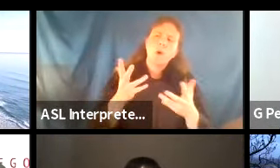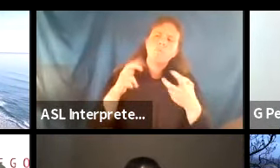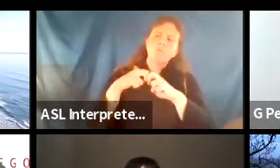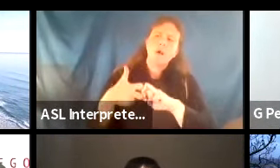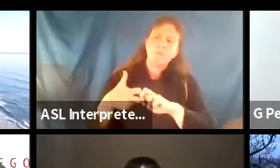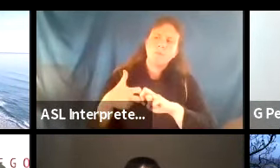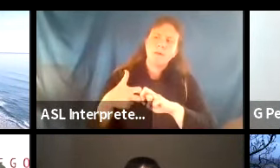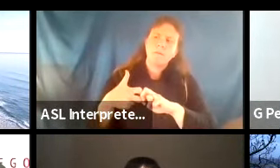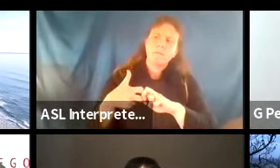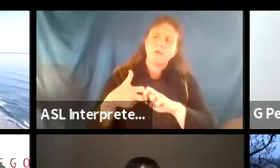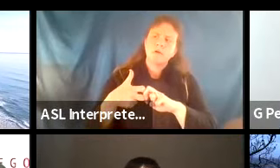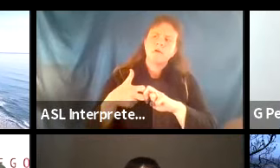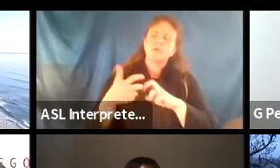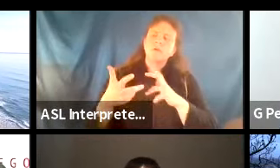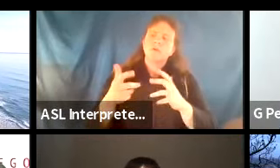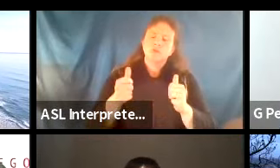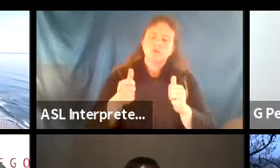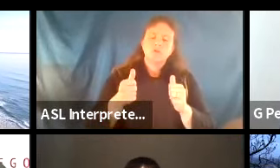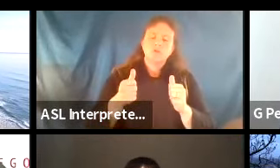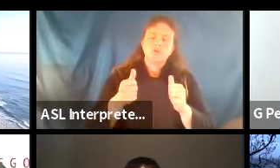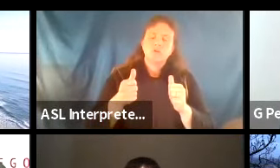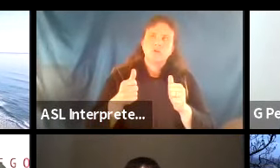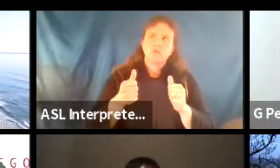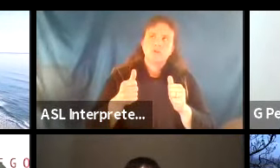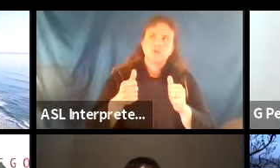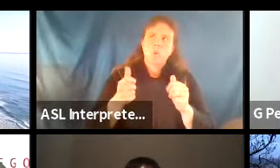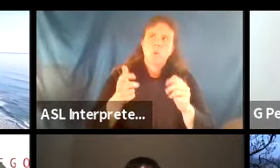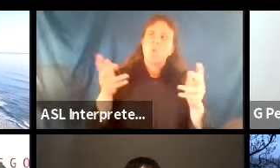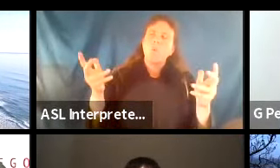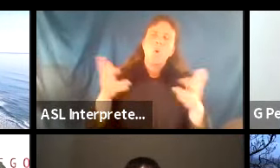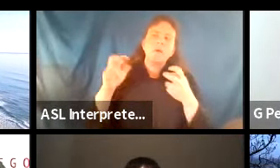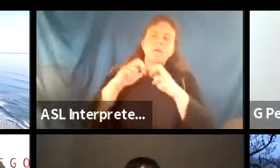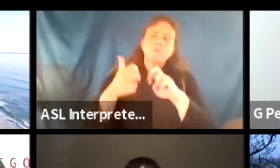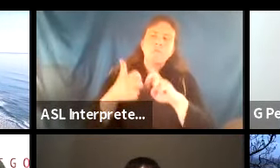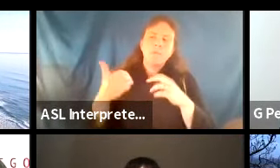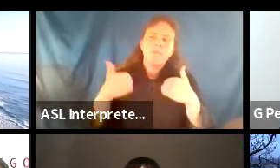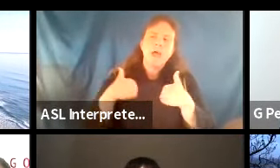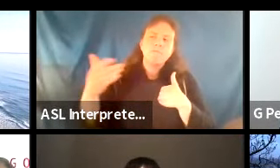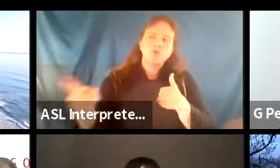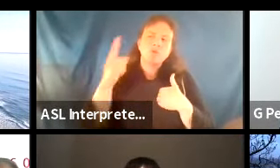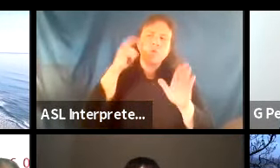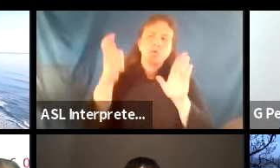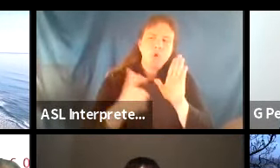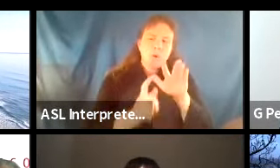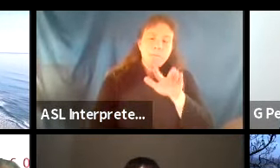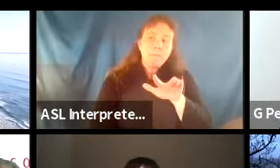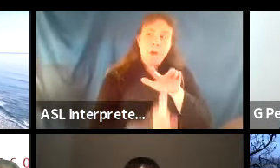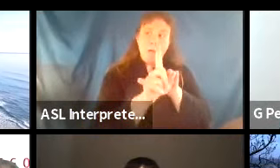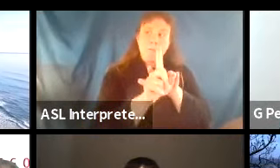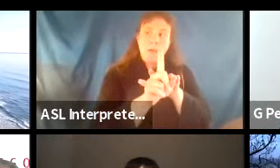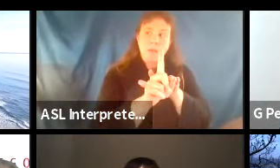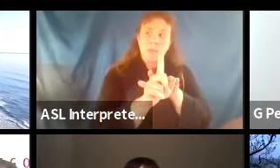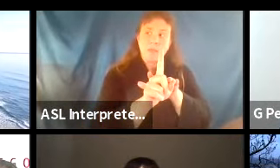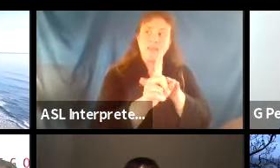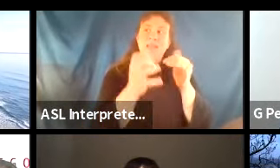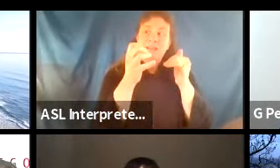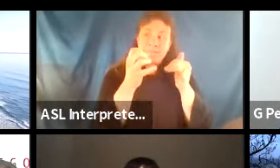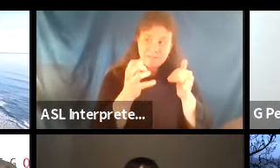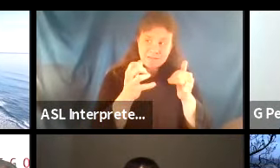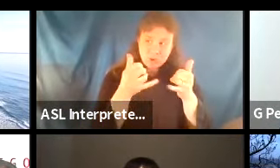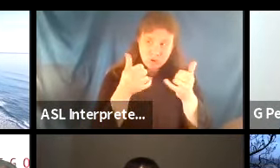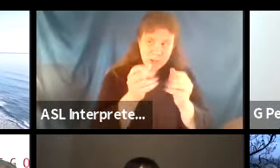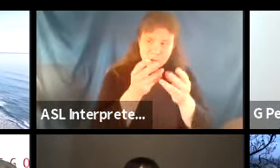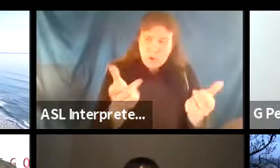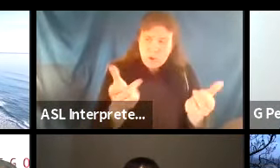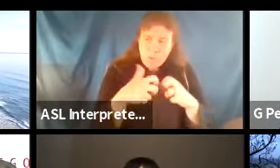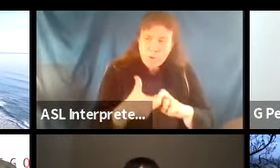is attempting to be solved by requiring My Turn to be used by